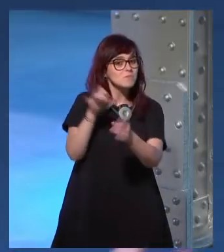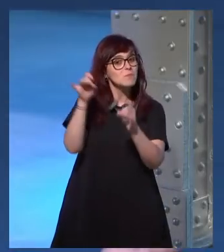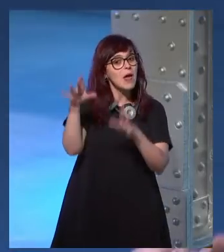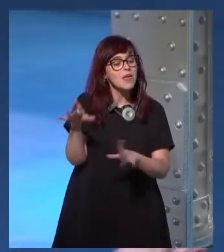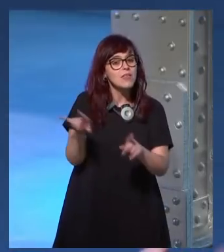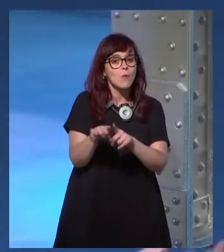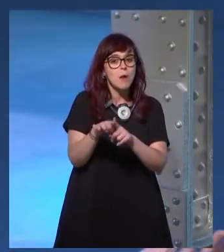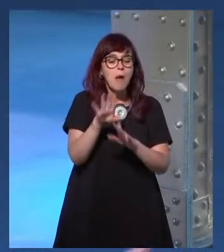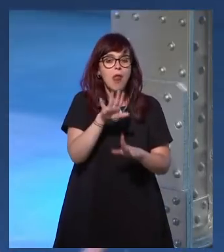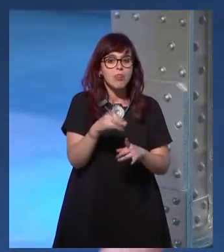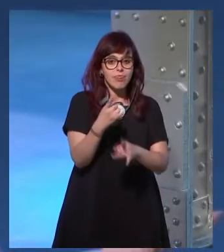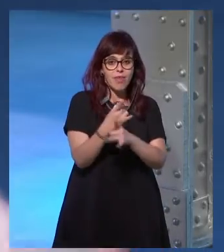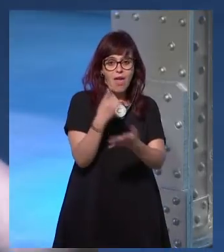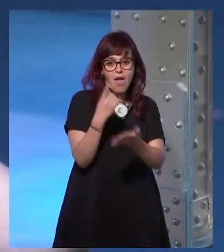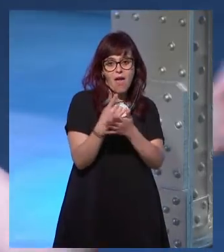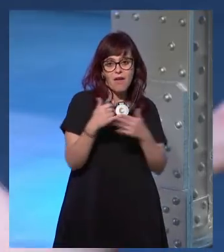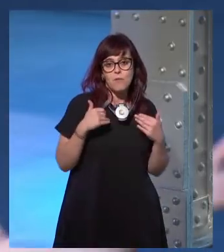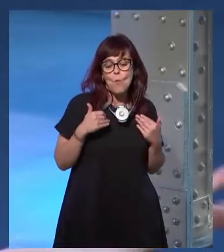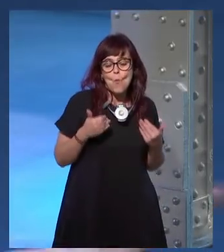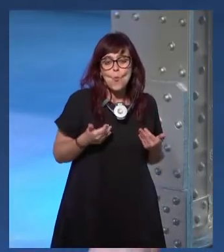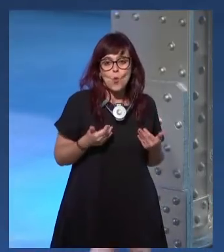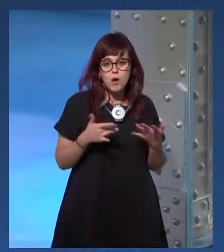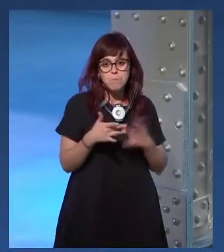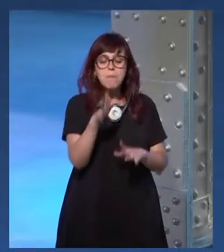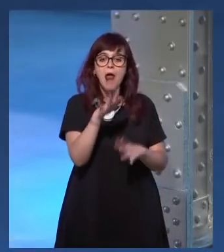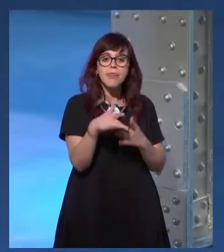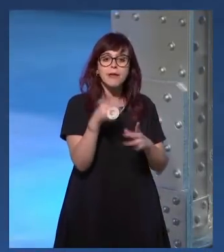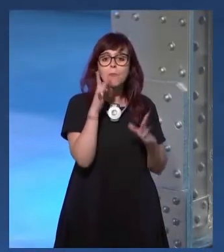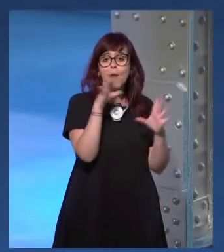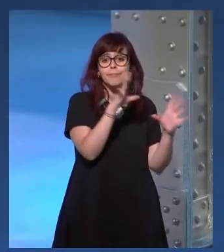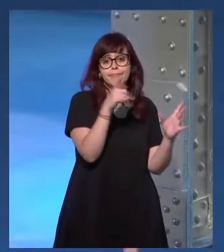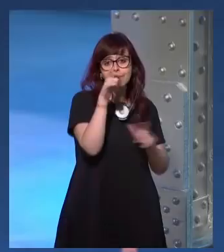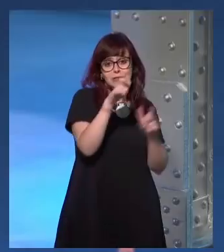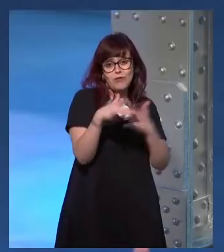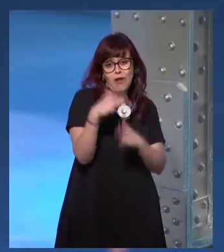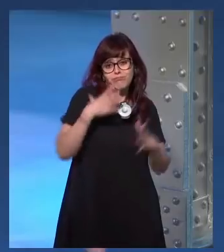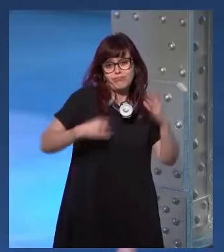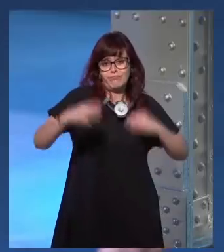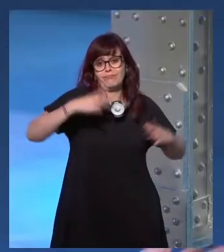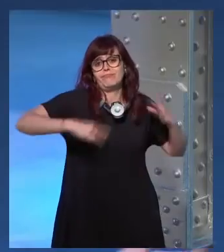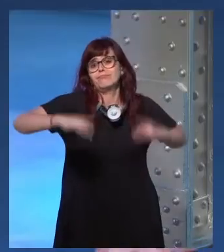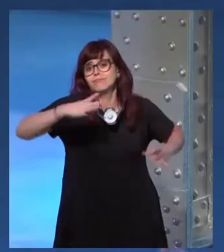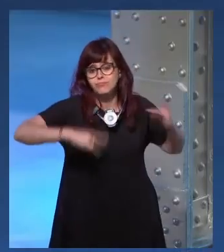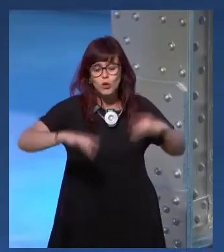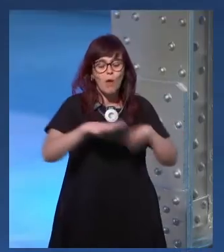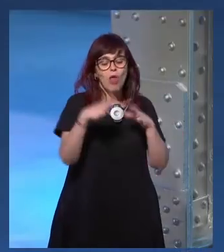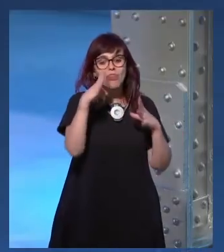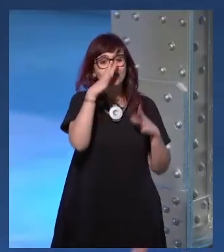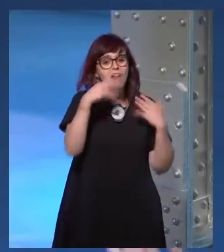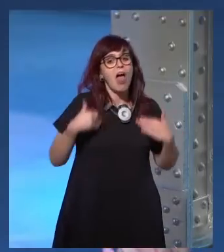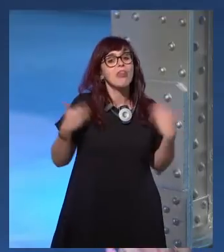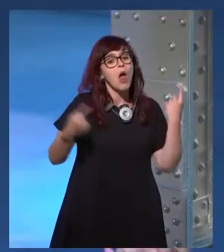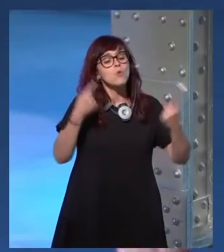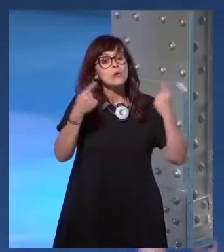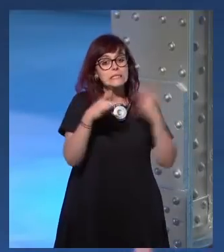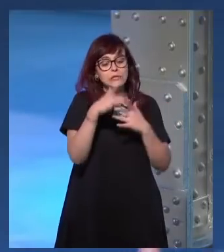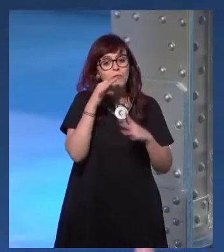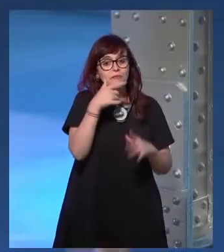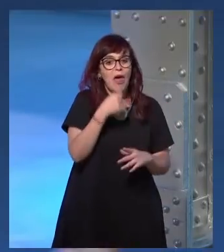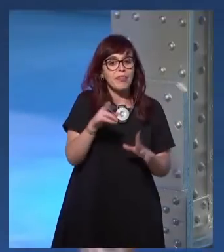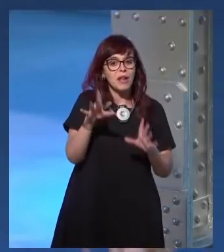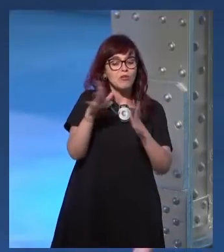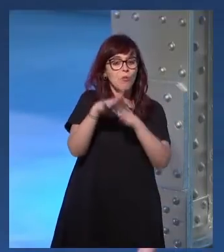cosplay issue. It seems that if you're showing a little bit of flesh, you're like a free buffet, and they can take advantage